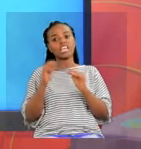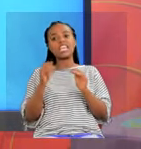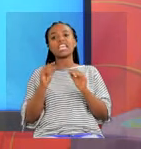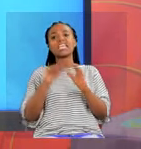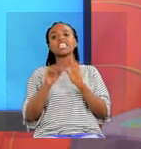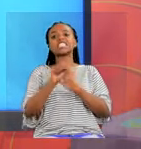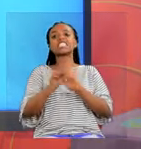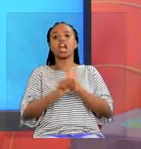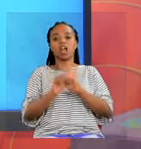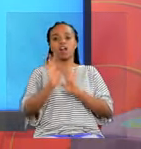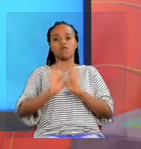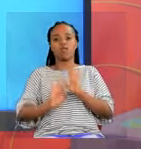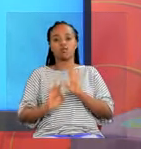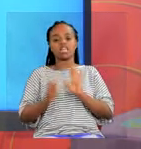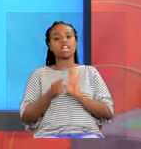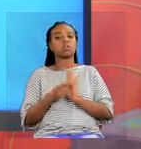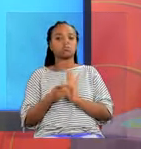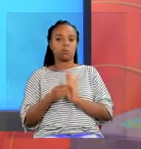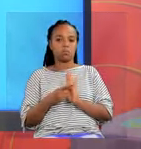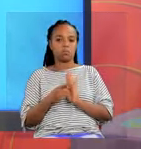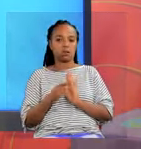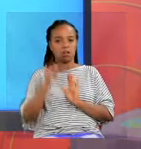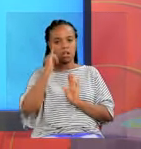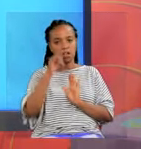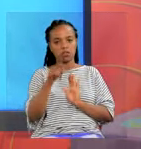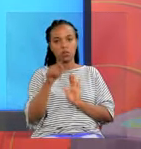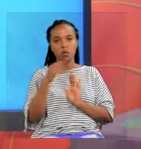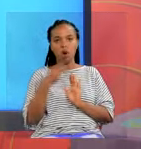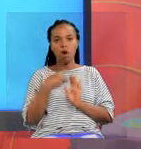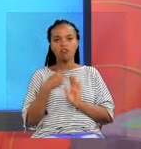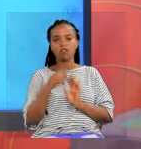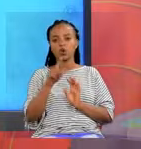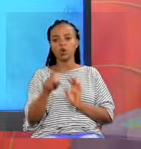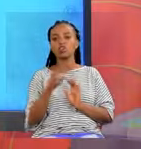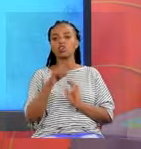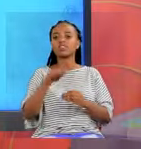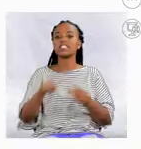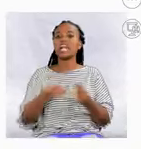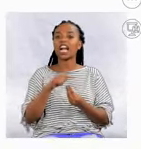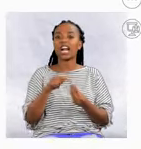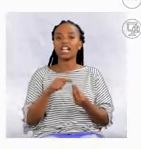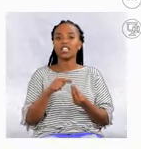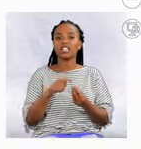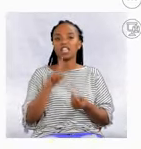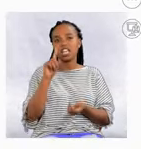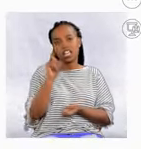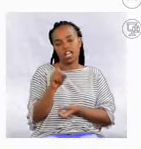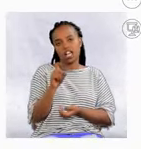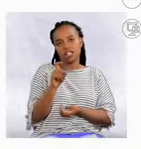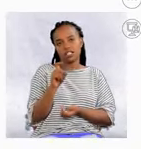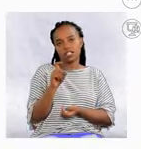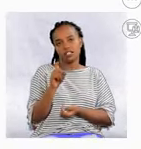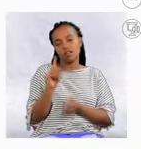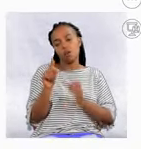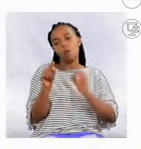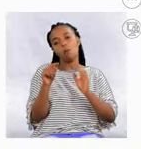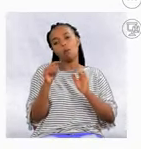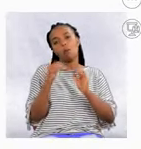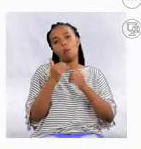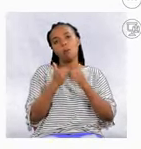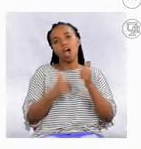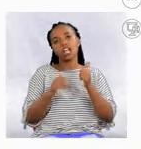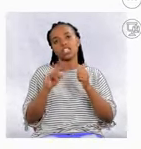form. For example, if you have equation of a circle in this form, x minus